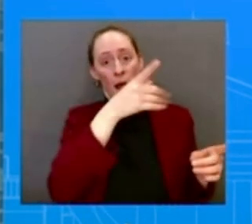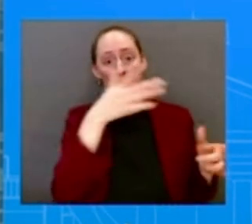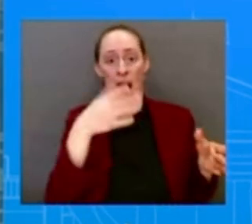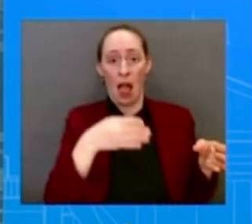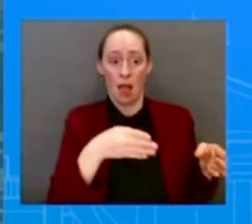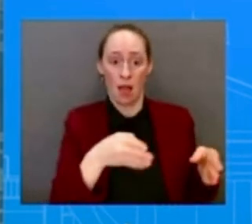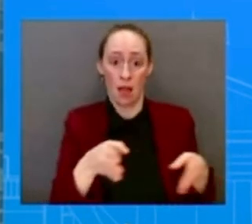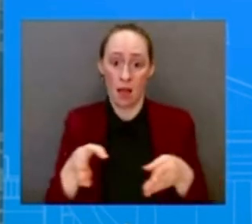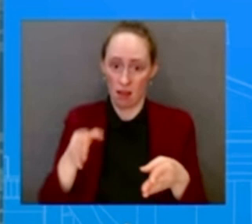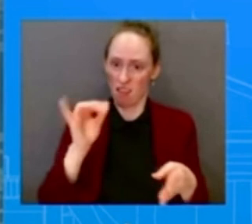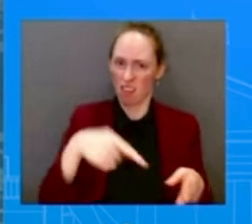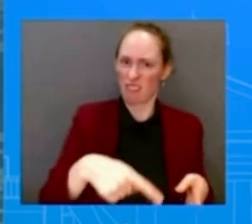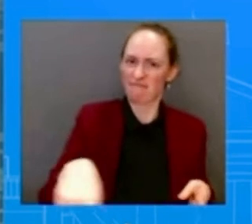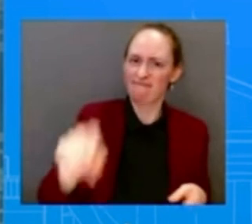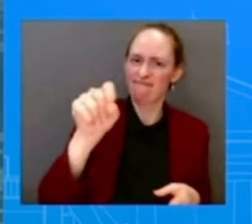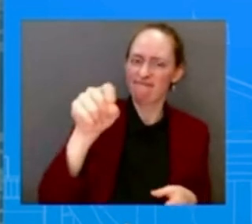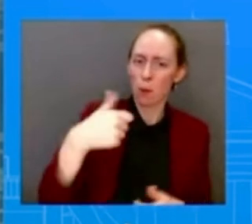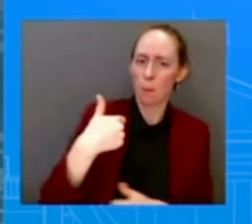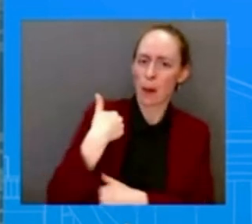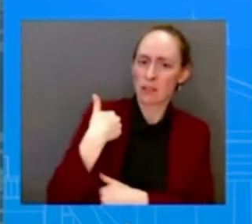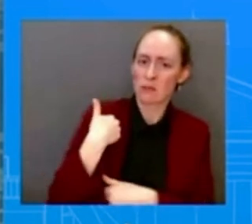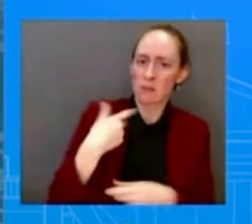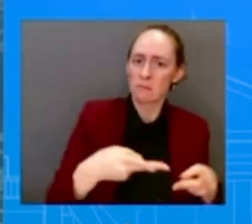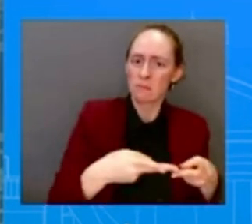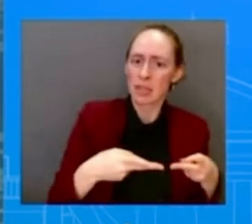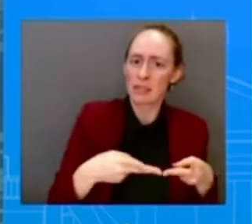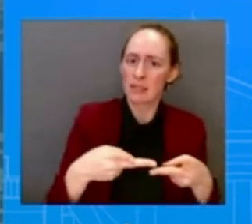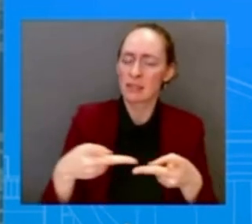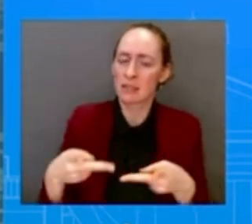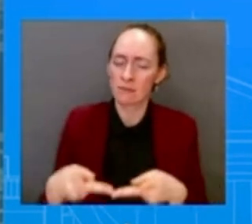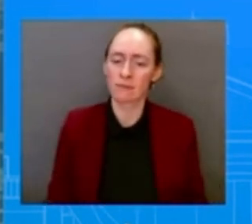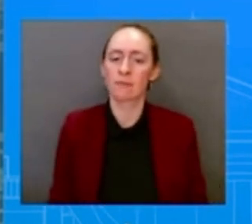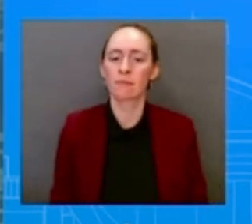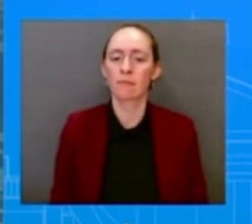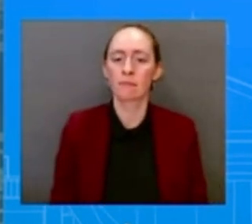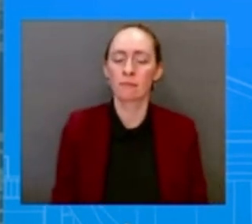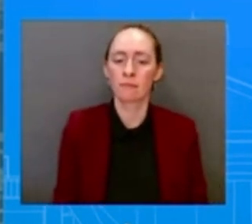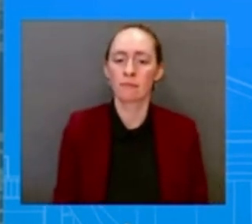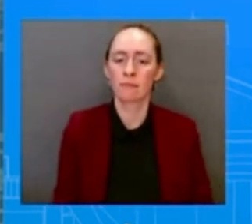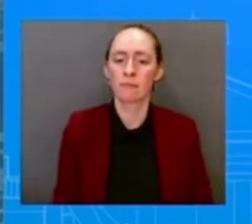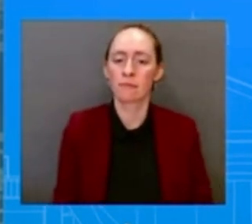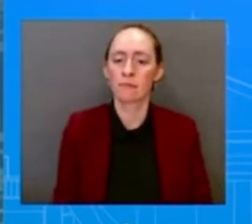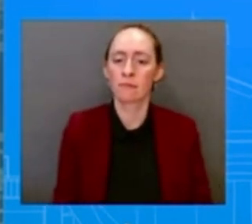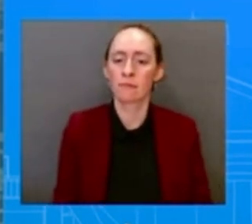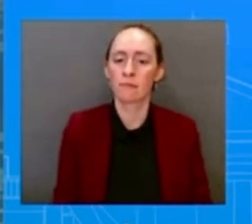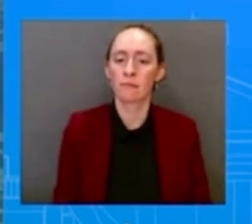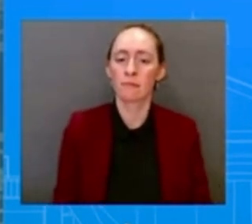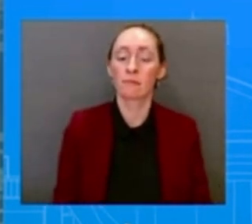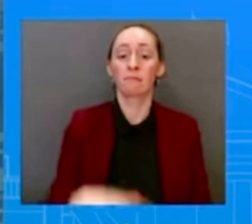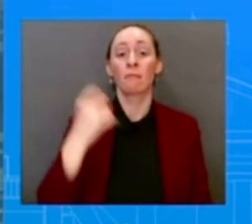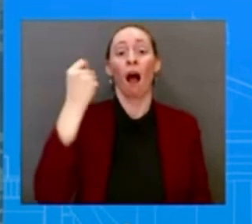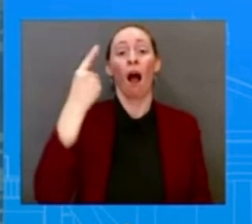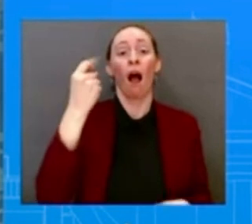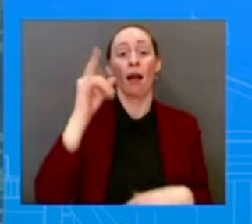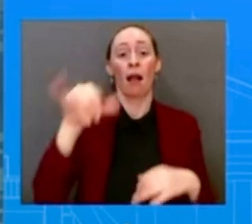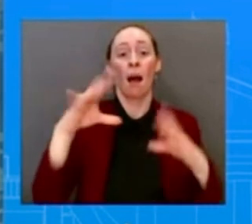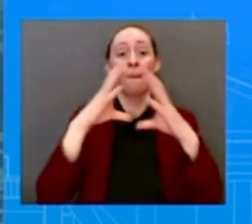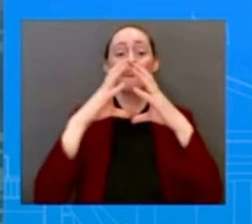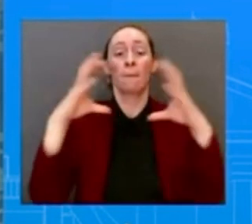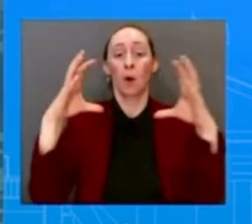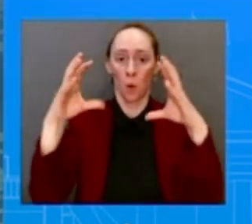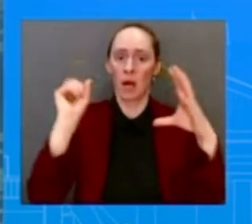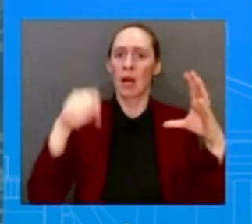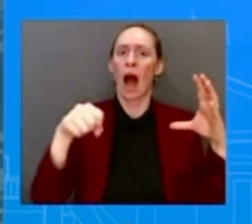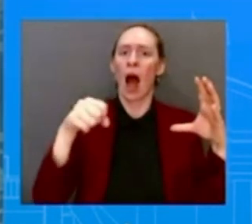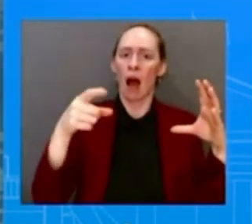and steerage capability, and could slow down, speed up, and that it was on a path to